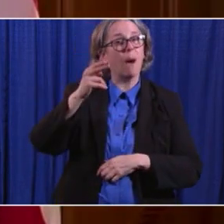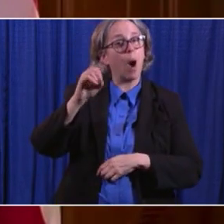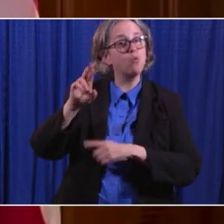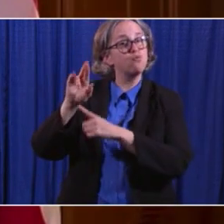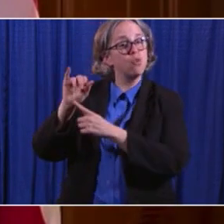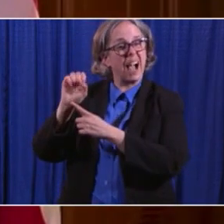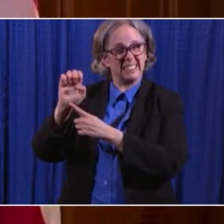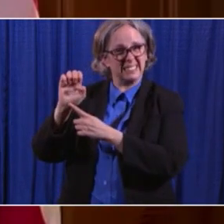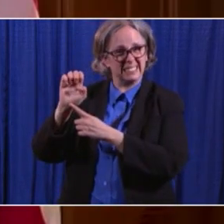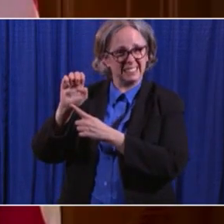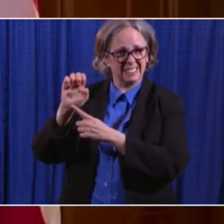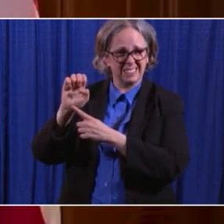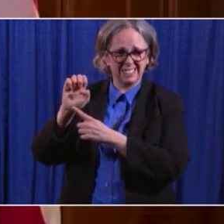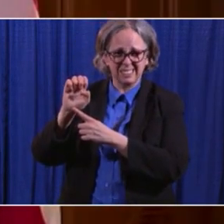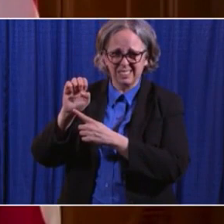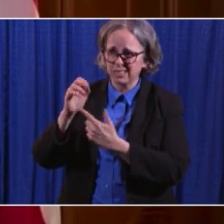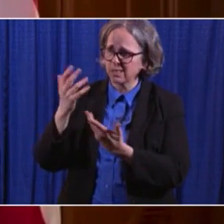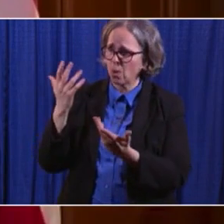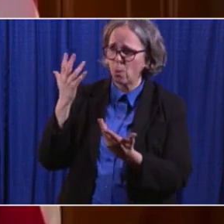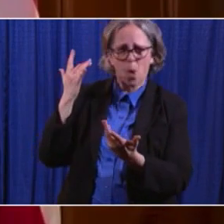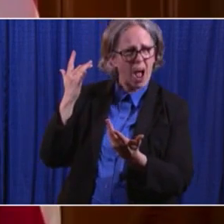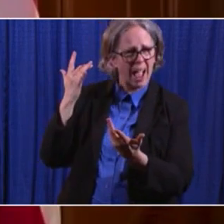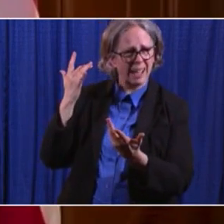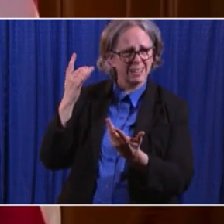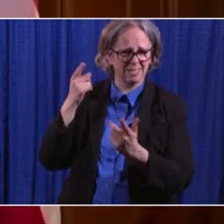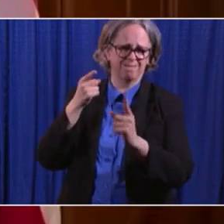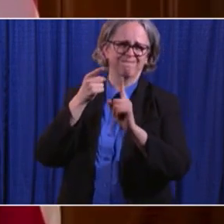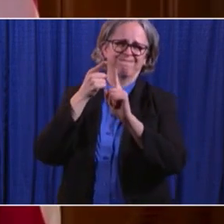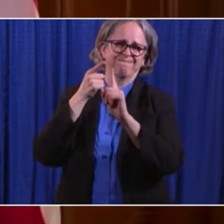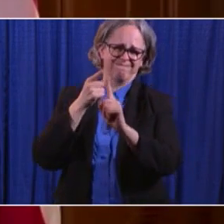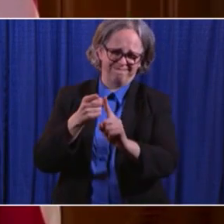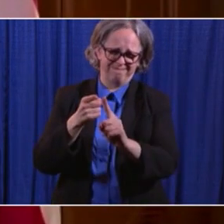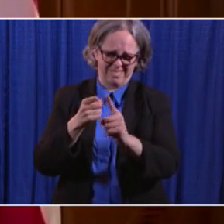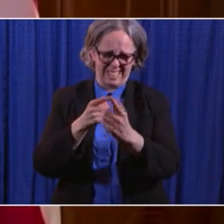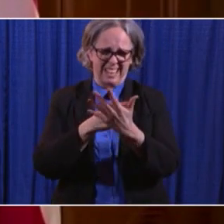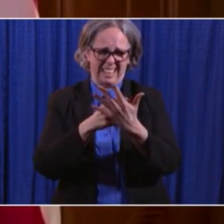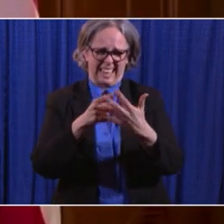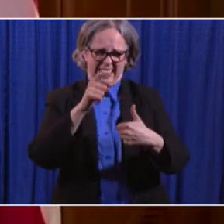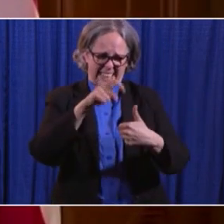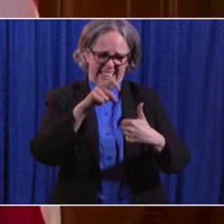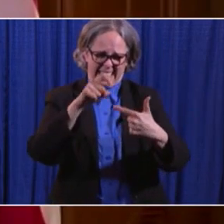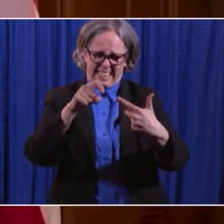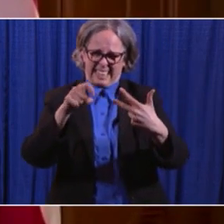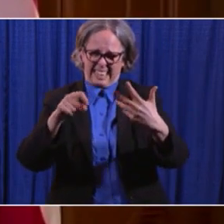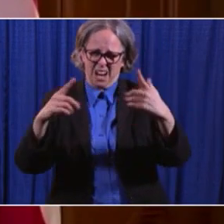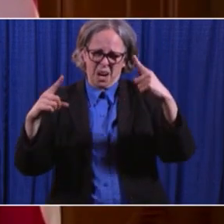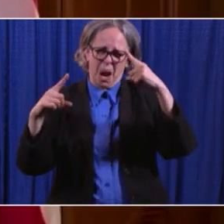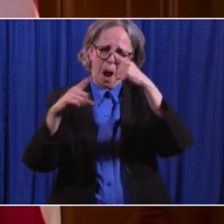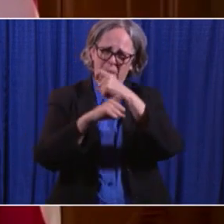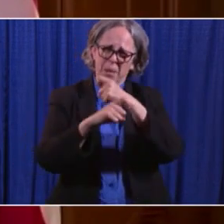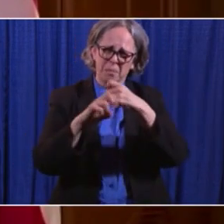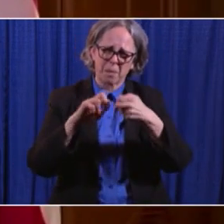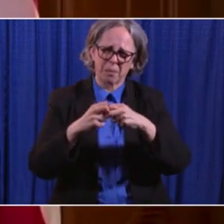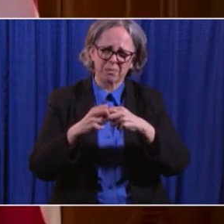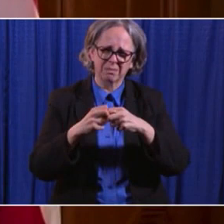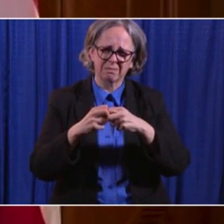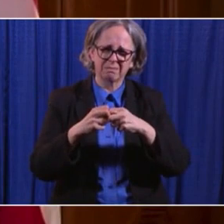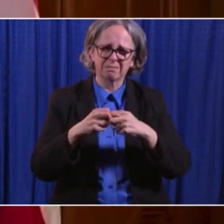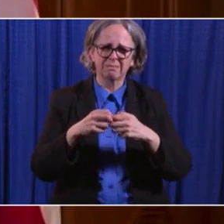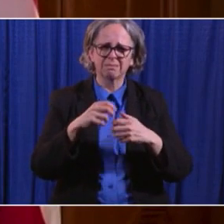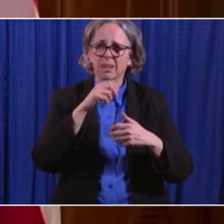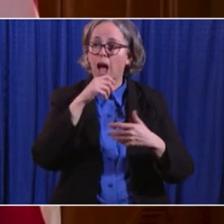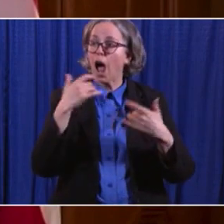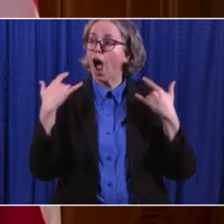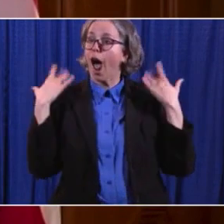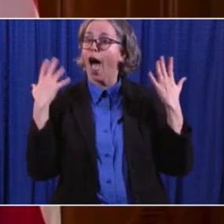these matters don't end up with you. I mean, it's kind of interesting as you describe it. You're used to dealing with neglect. You're used